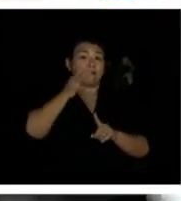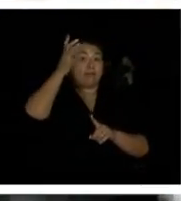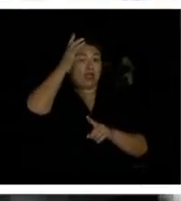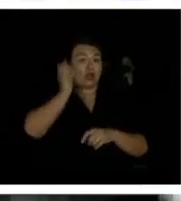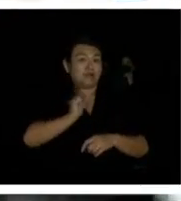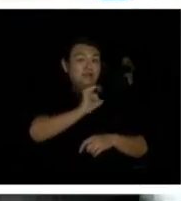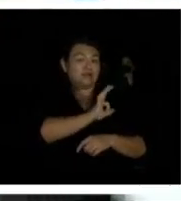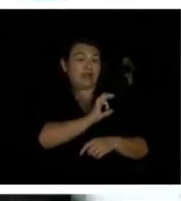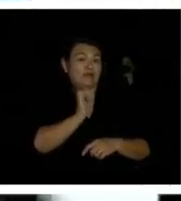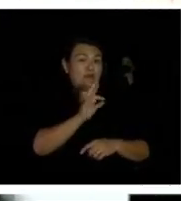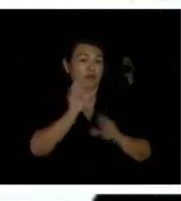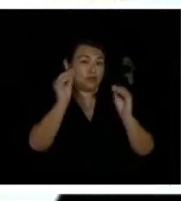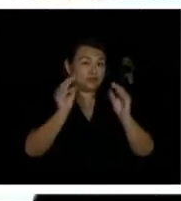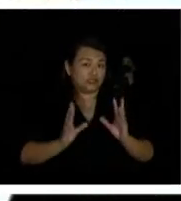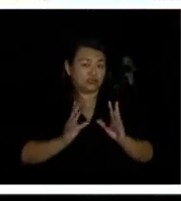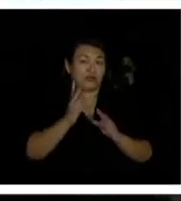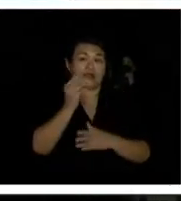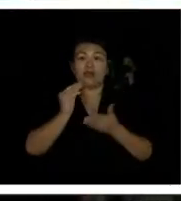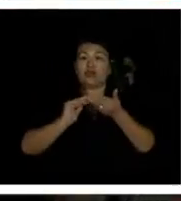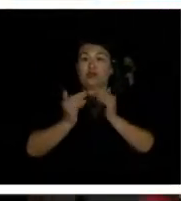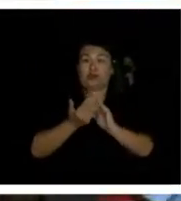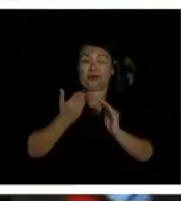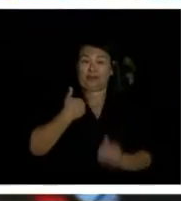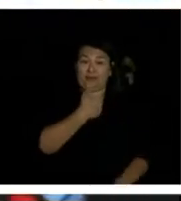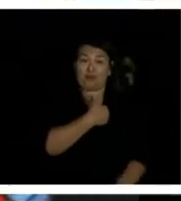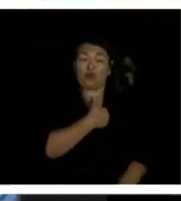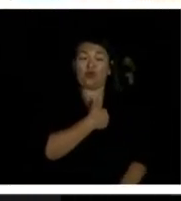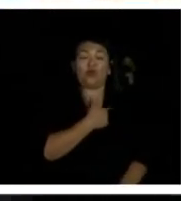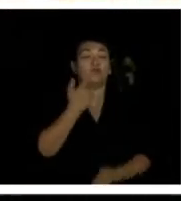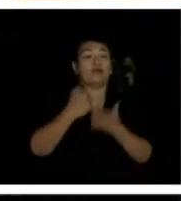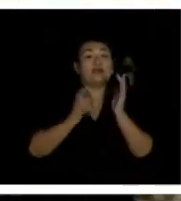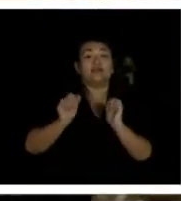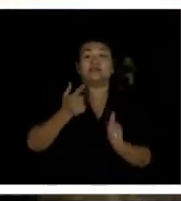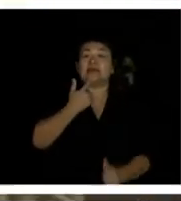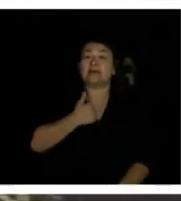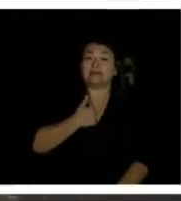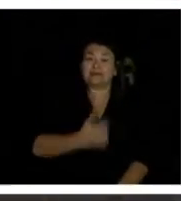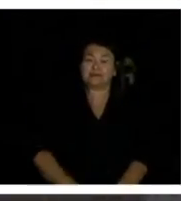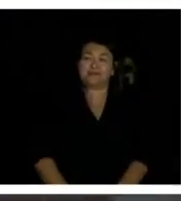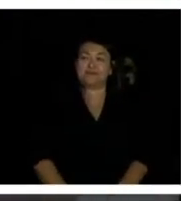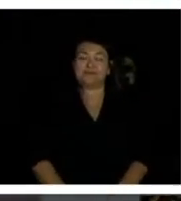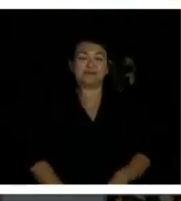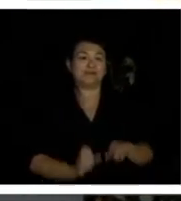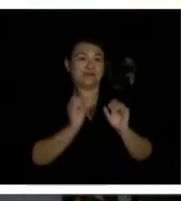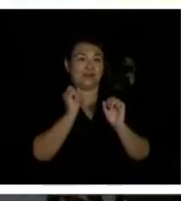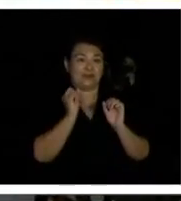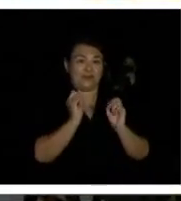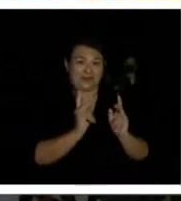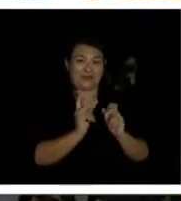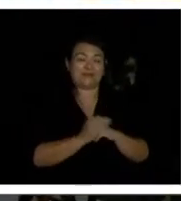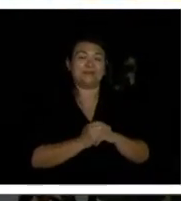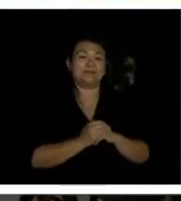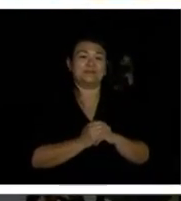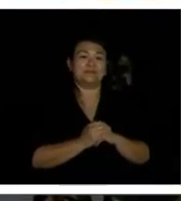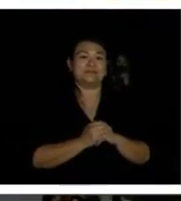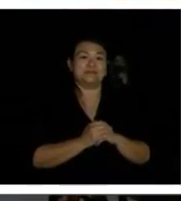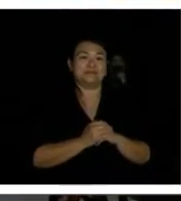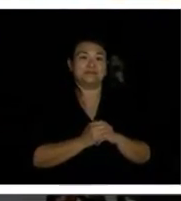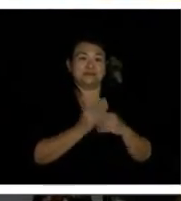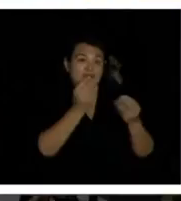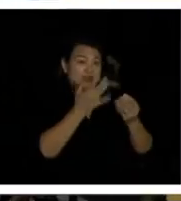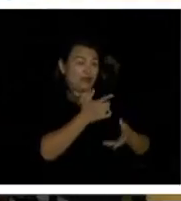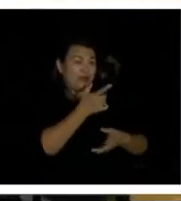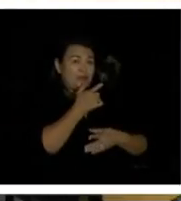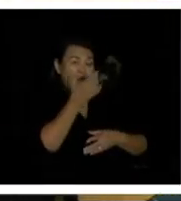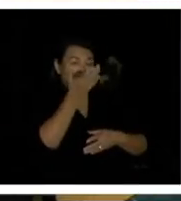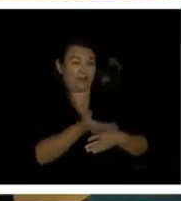staff, or teacher, and a community member. So what can you tell me? All right. Let us know who